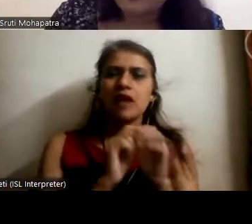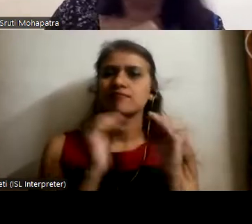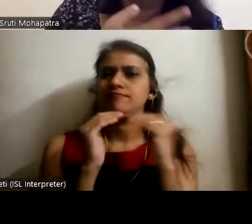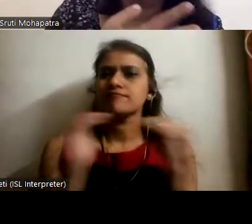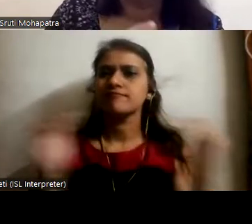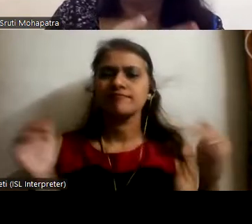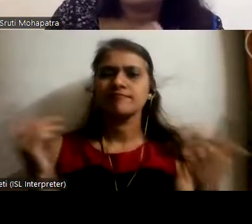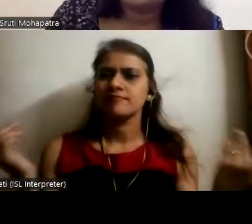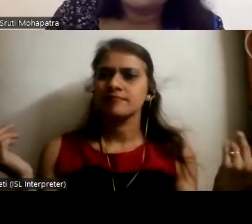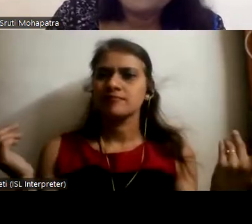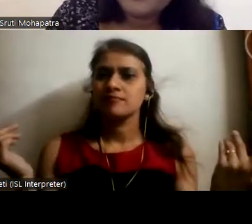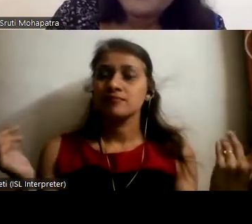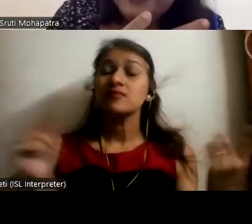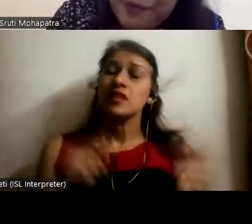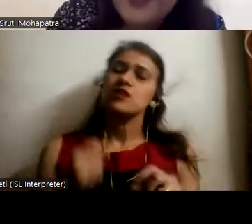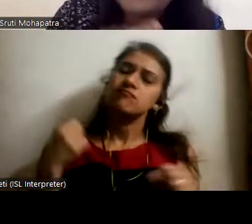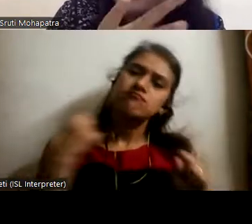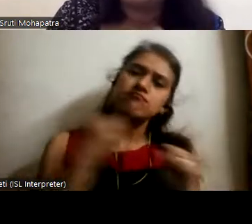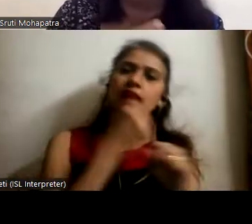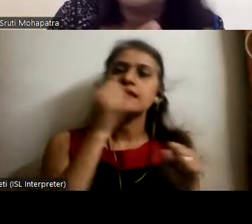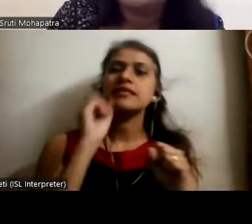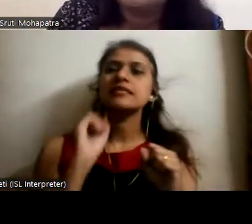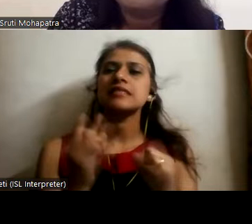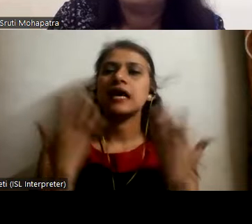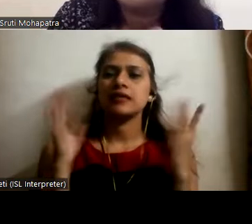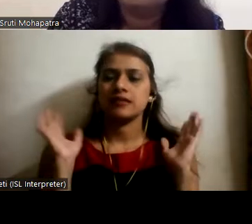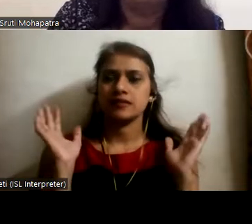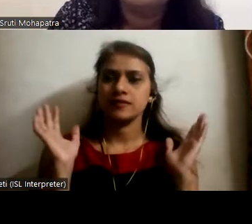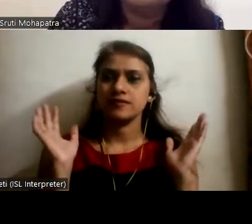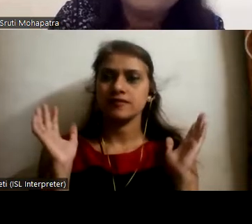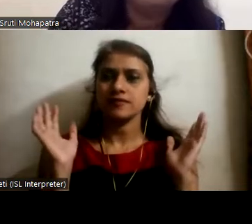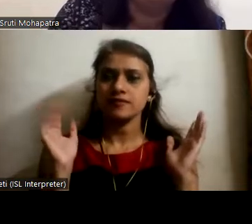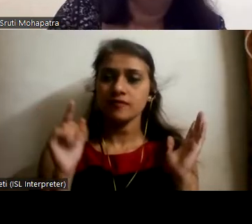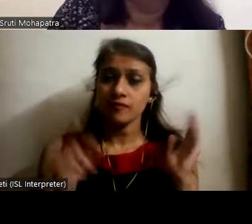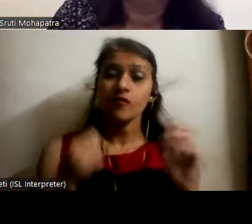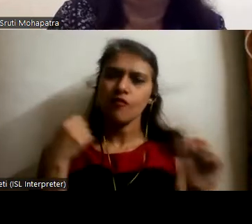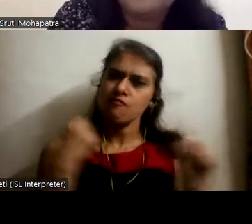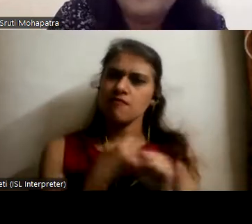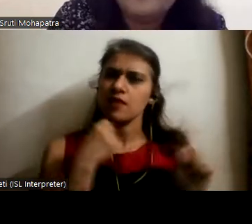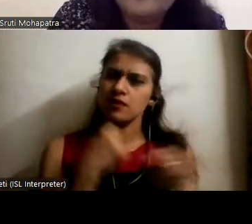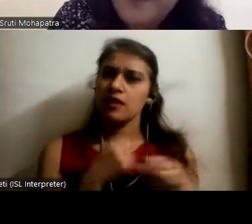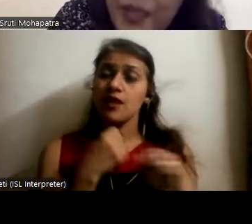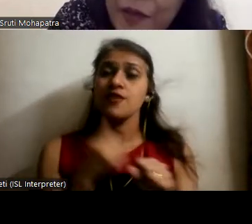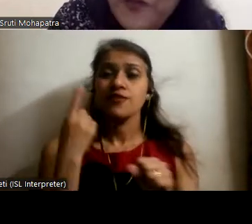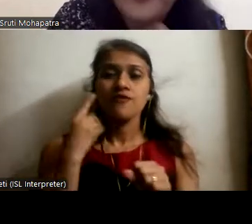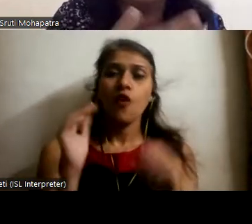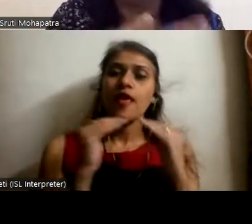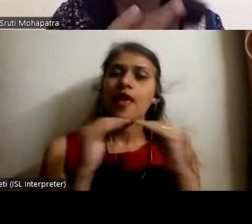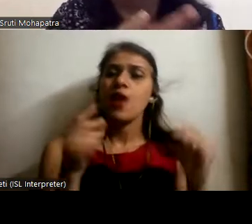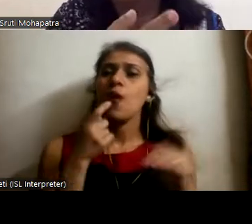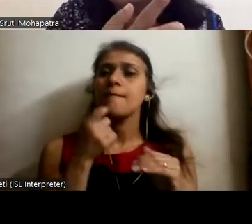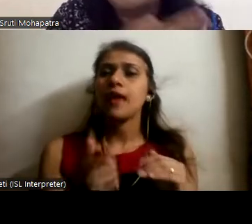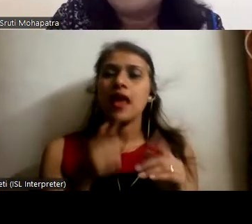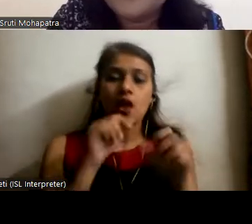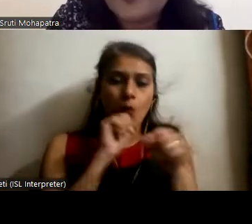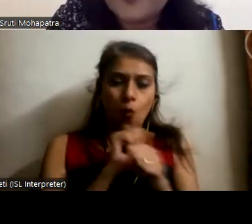there a movement started. And the demand actually started, the feminism movement, it grew. Equal pay for equal work.